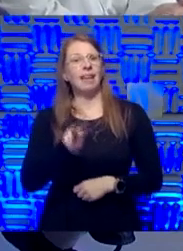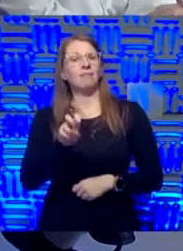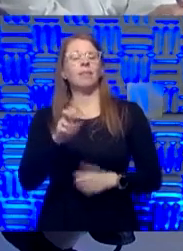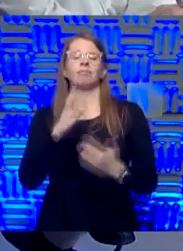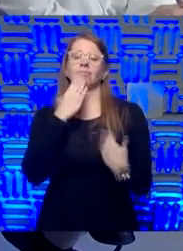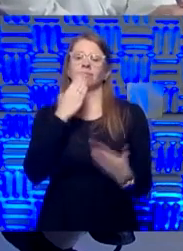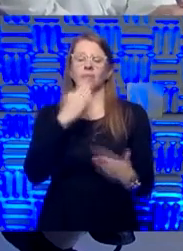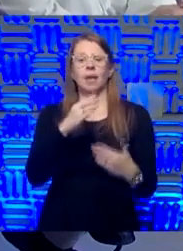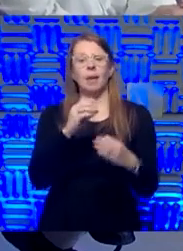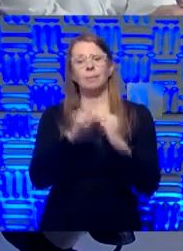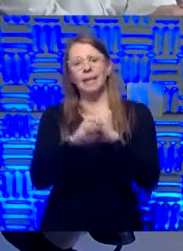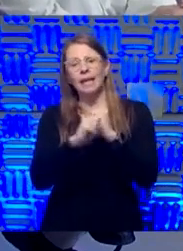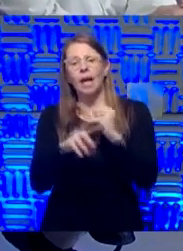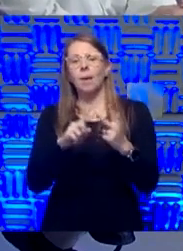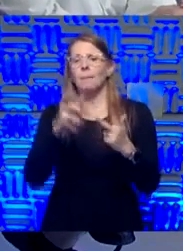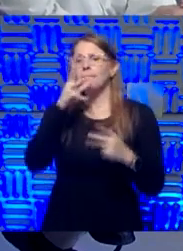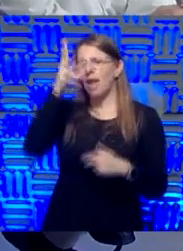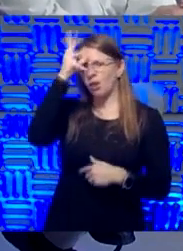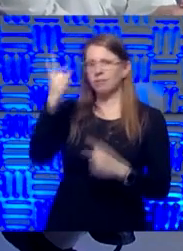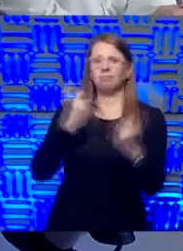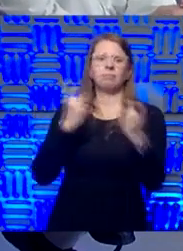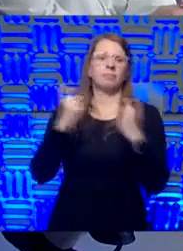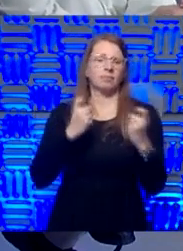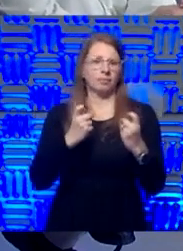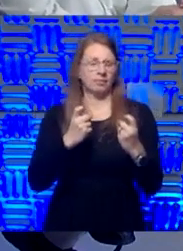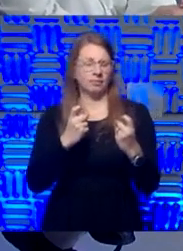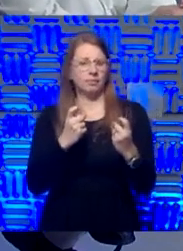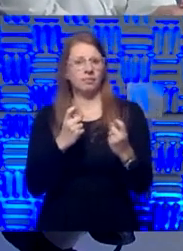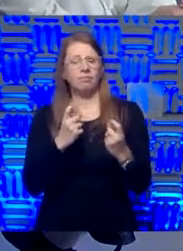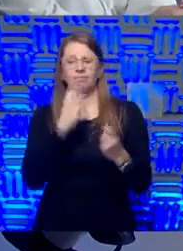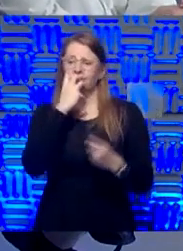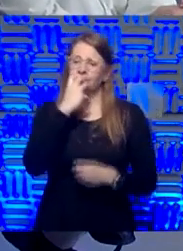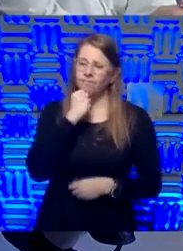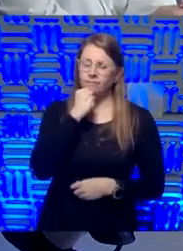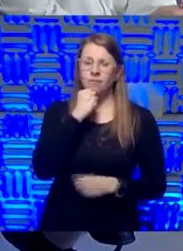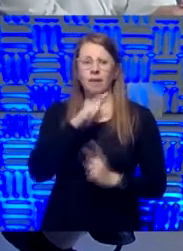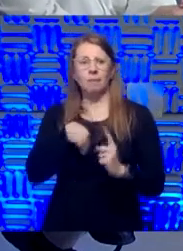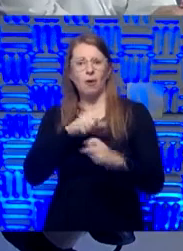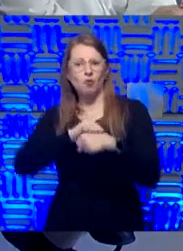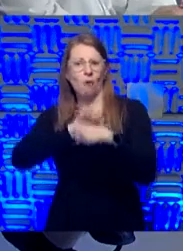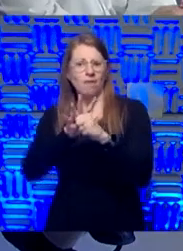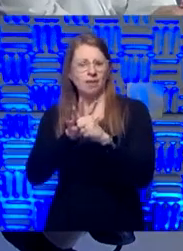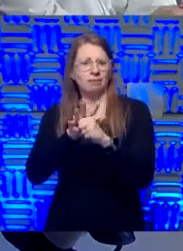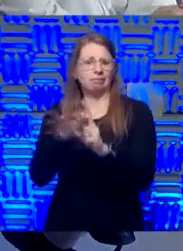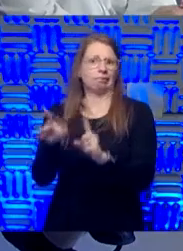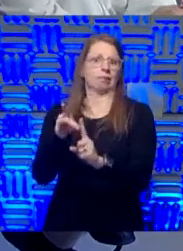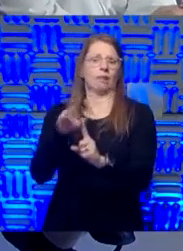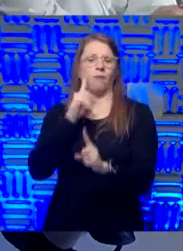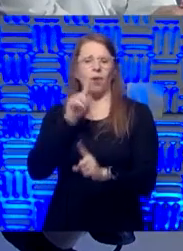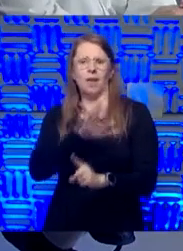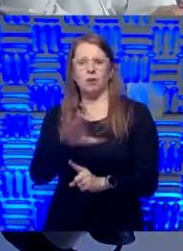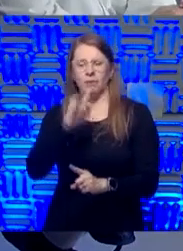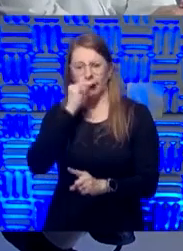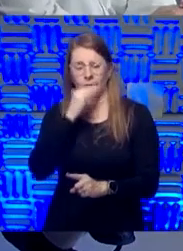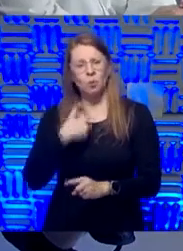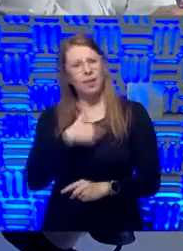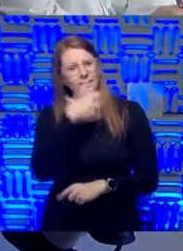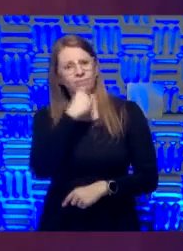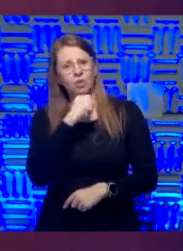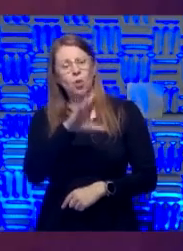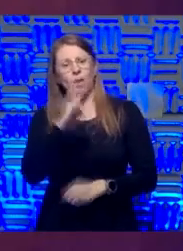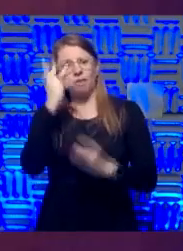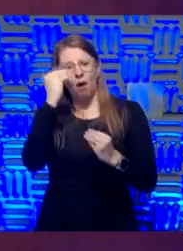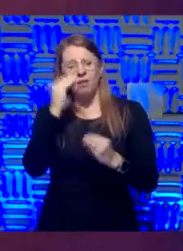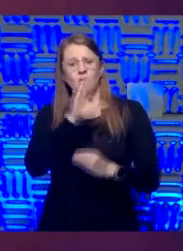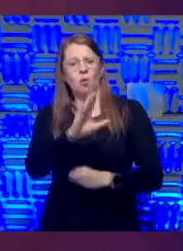and the parents and out there asking questions and having care about this, because we care. We really care about what you're thinking and